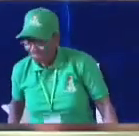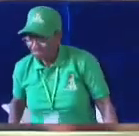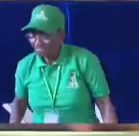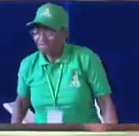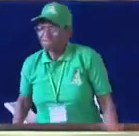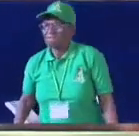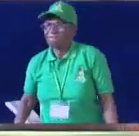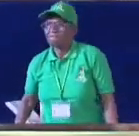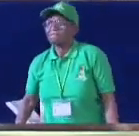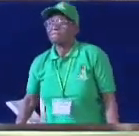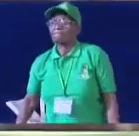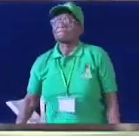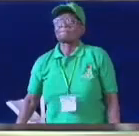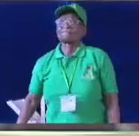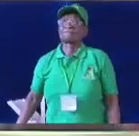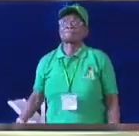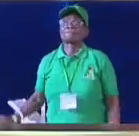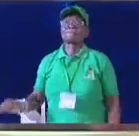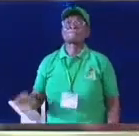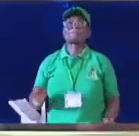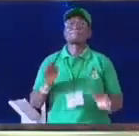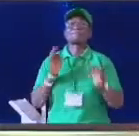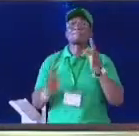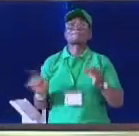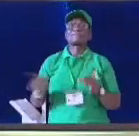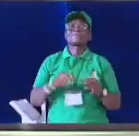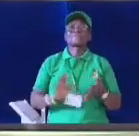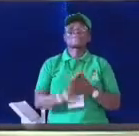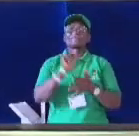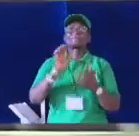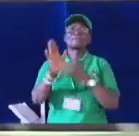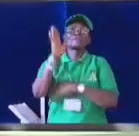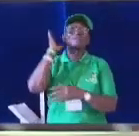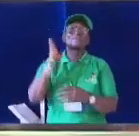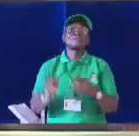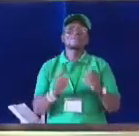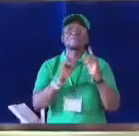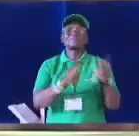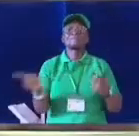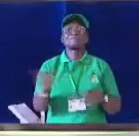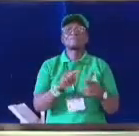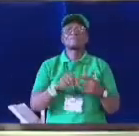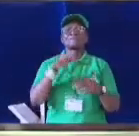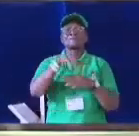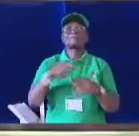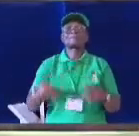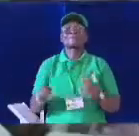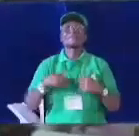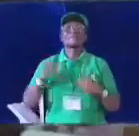And if you believe God is going to answer you tonight, let me hear you shout hallelujah.